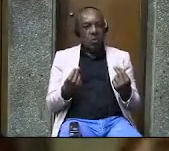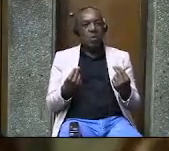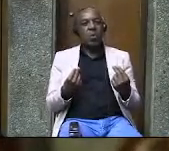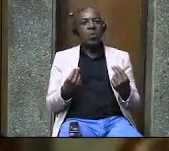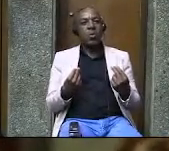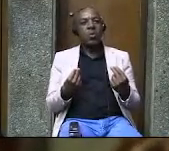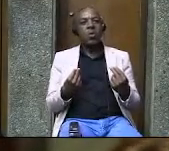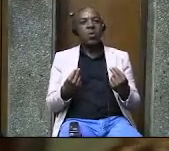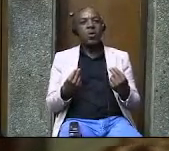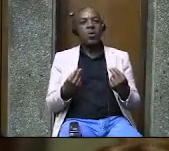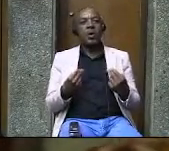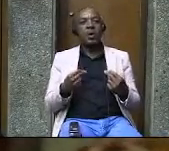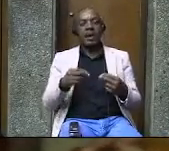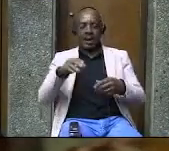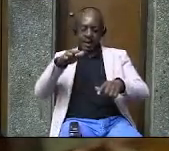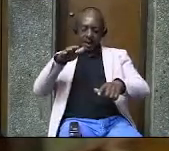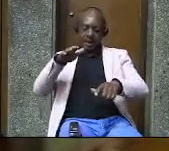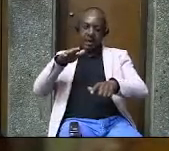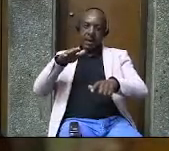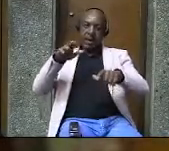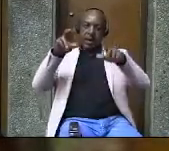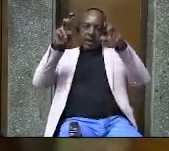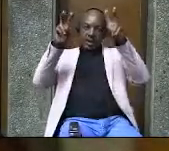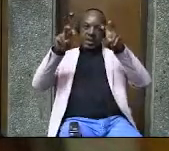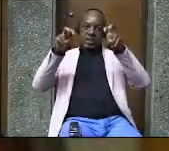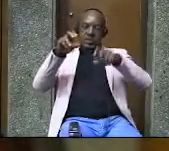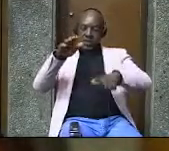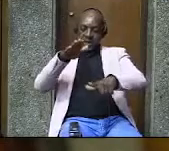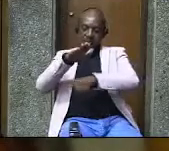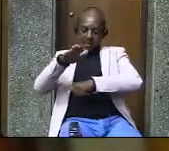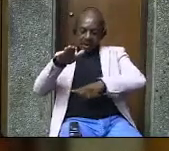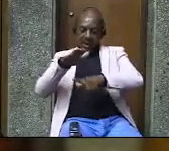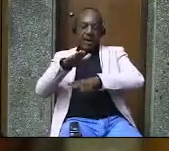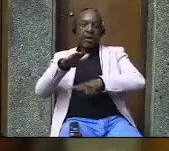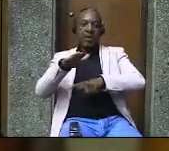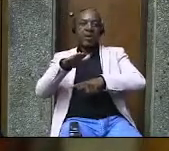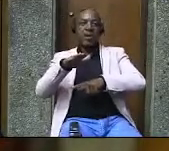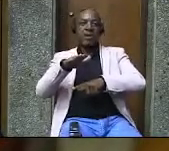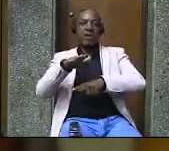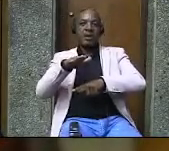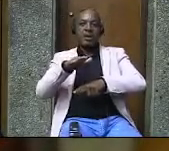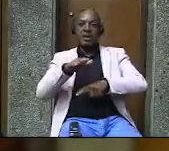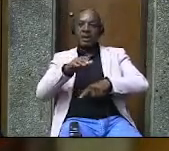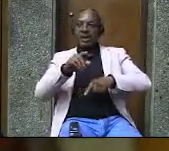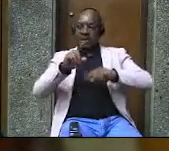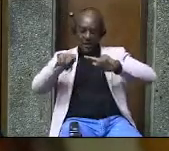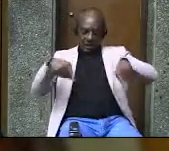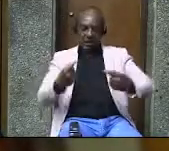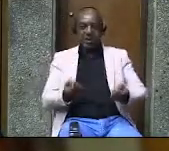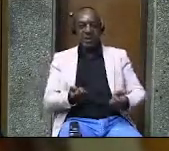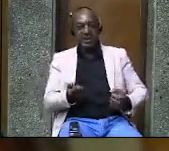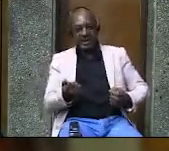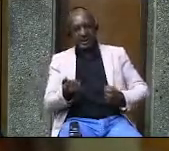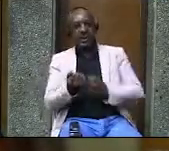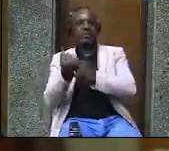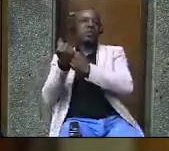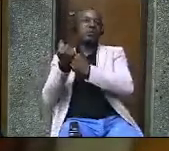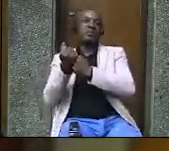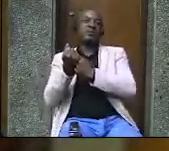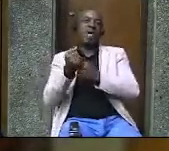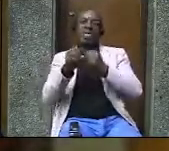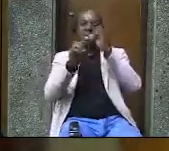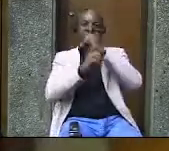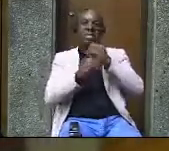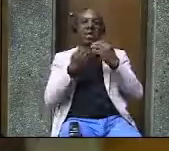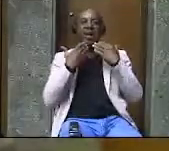expropriation bill cannot be supported at this stage at its format. Thank you.